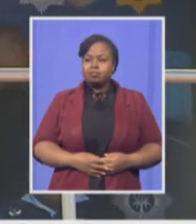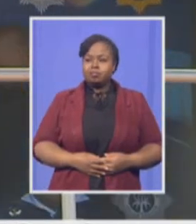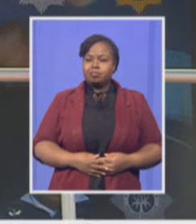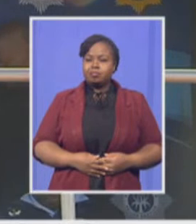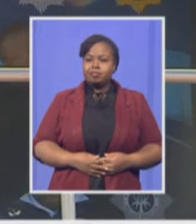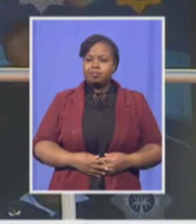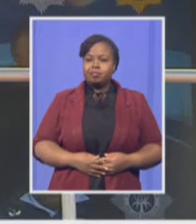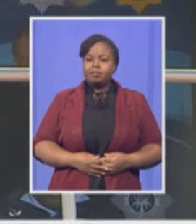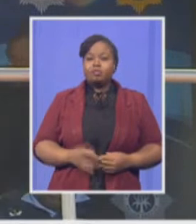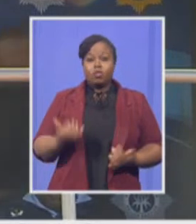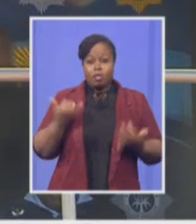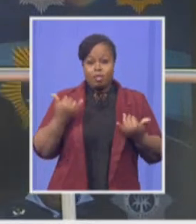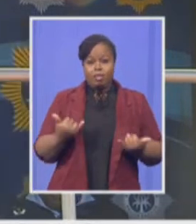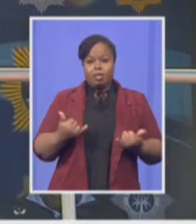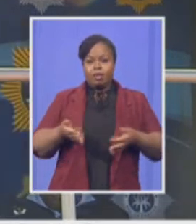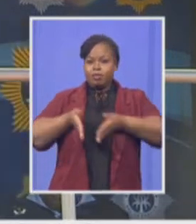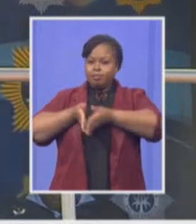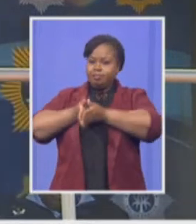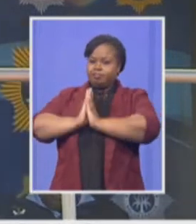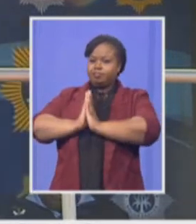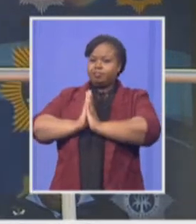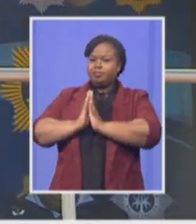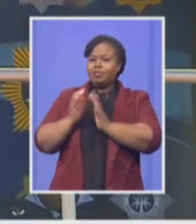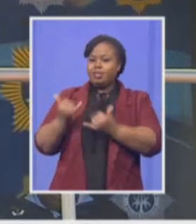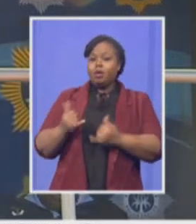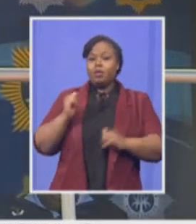Ya kwamanje sizocela uyi-acting chief